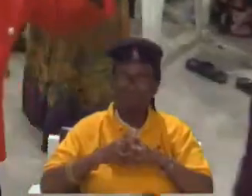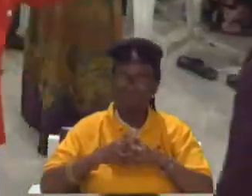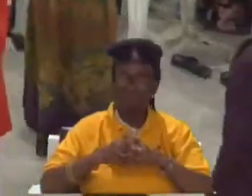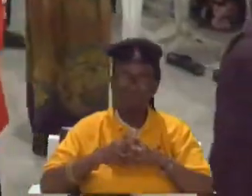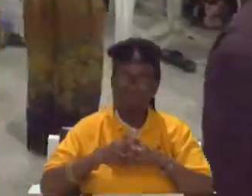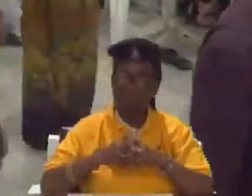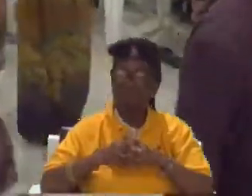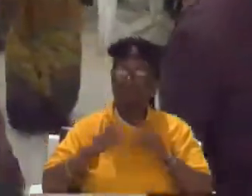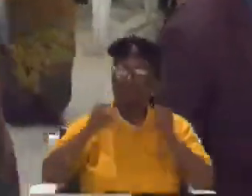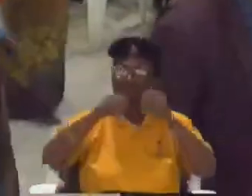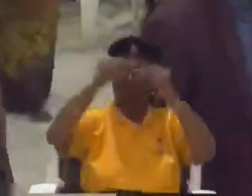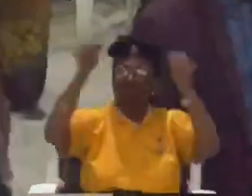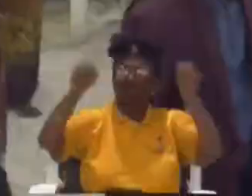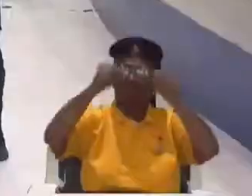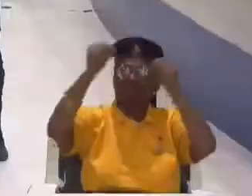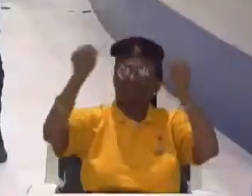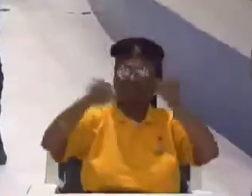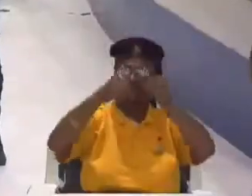Hallelujah.